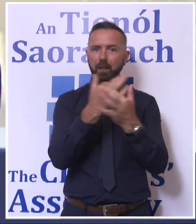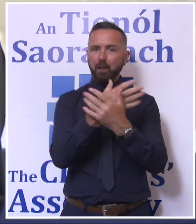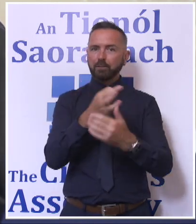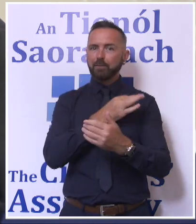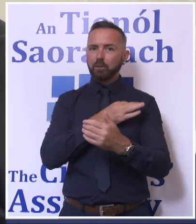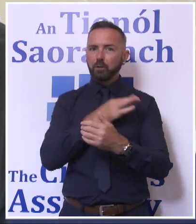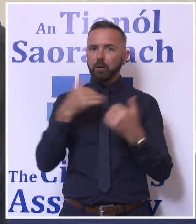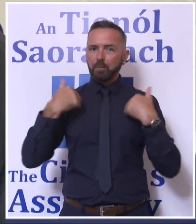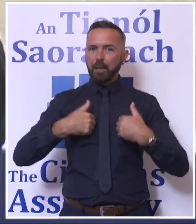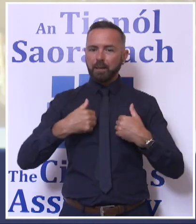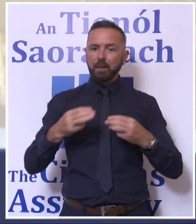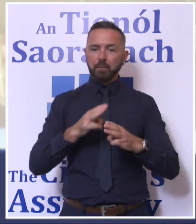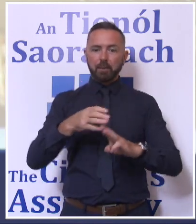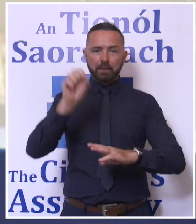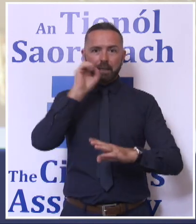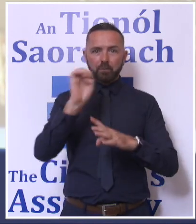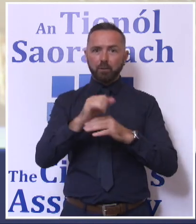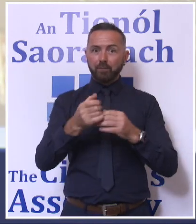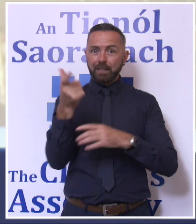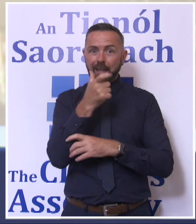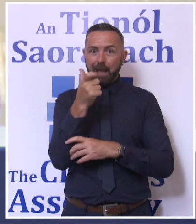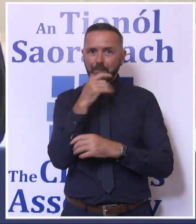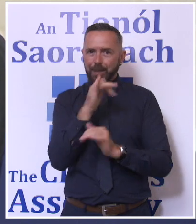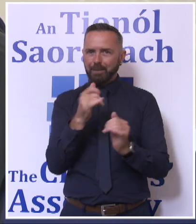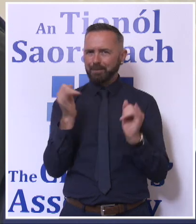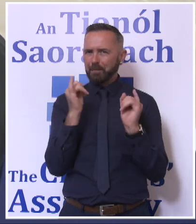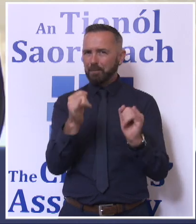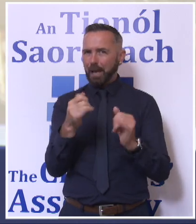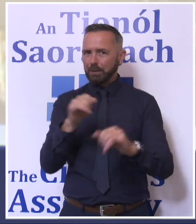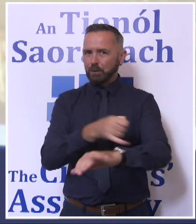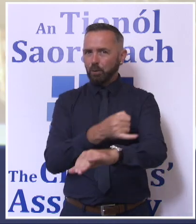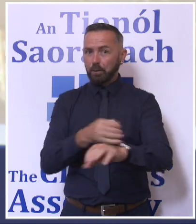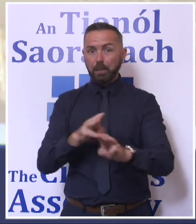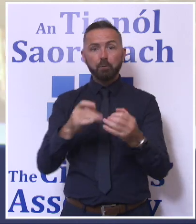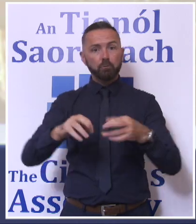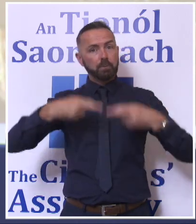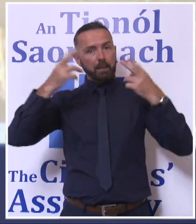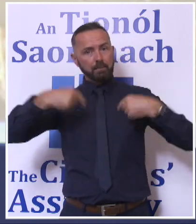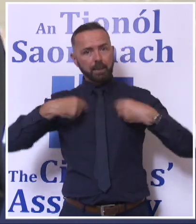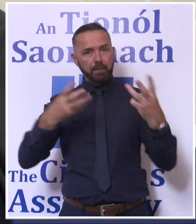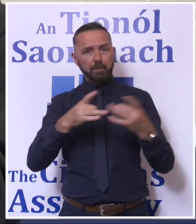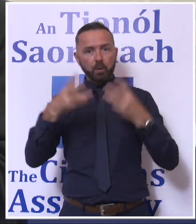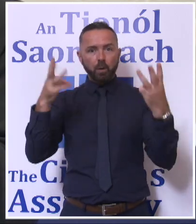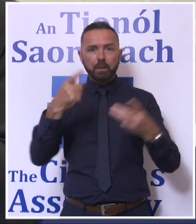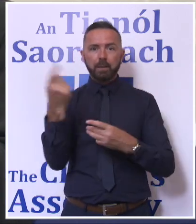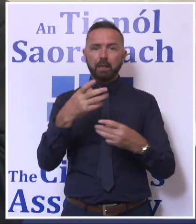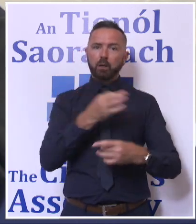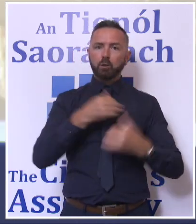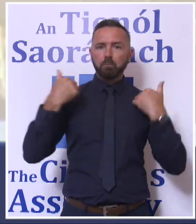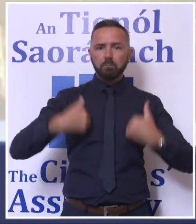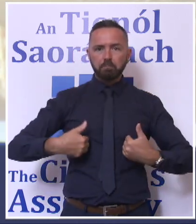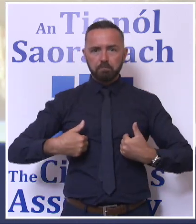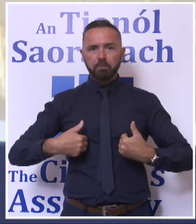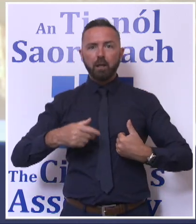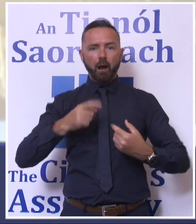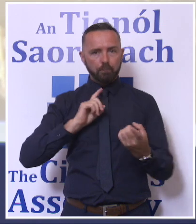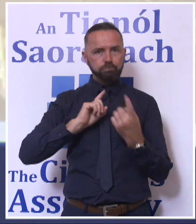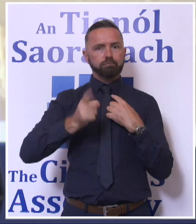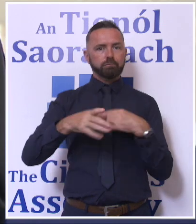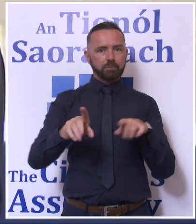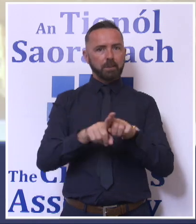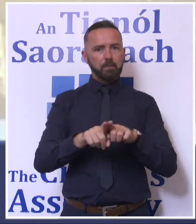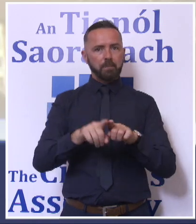be impartial, and again, those presentations will be accessible to you. The third of guiding principles is equality of